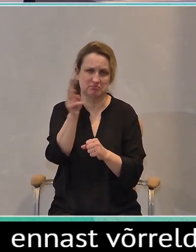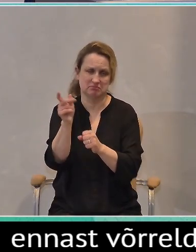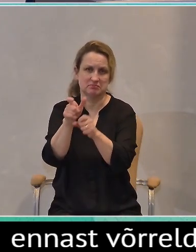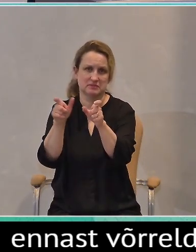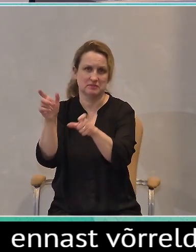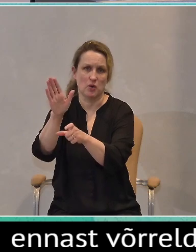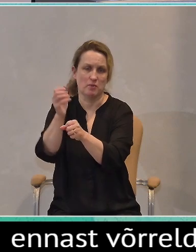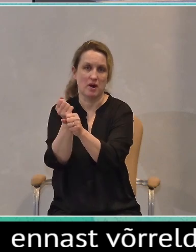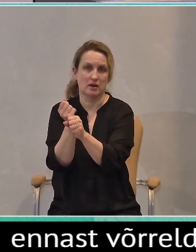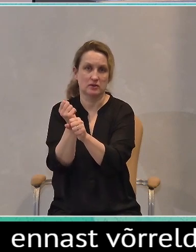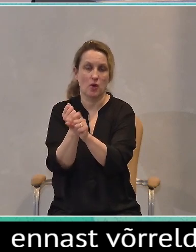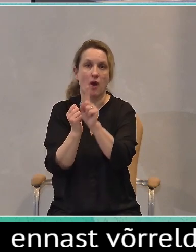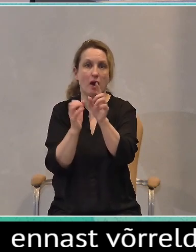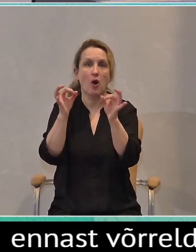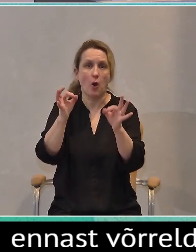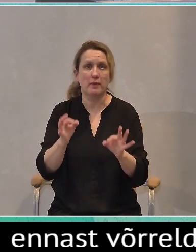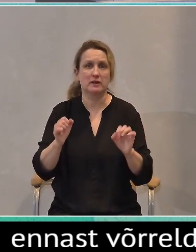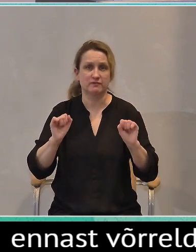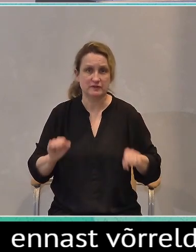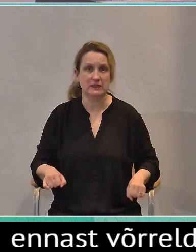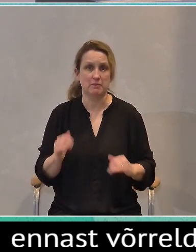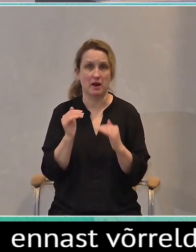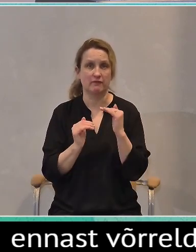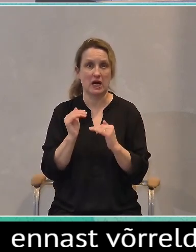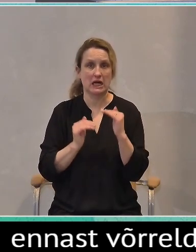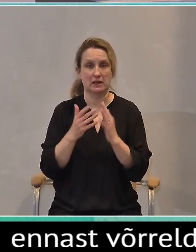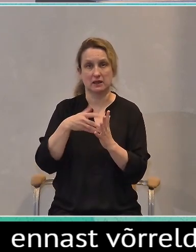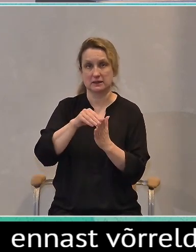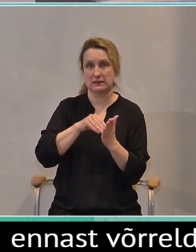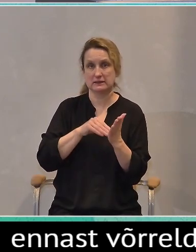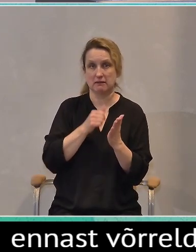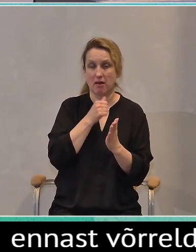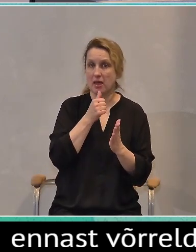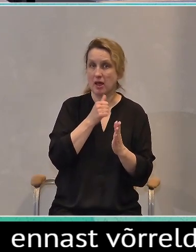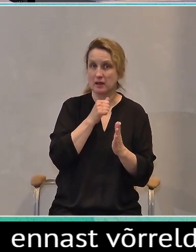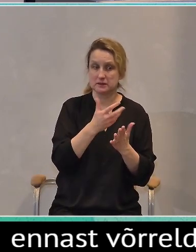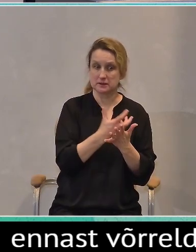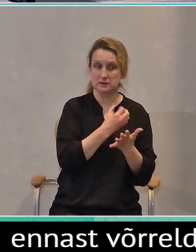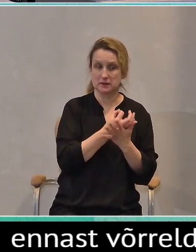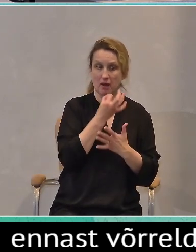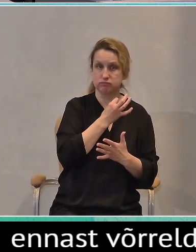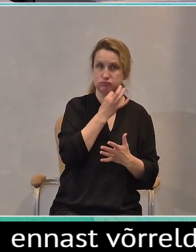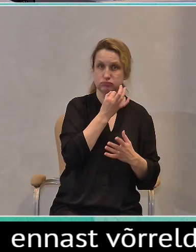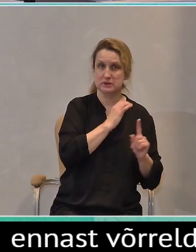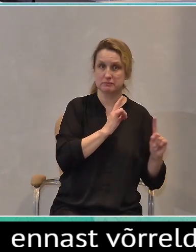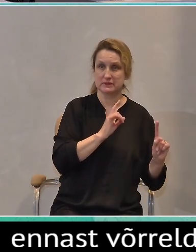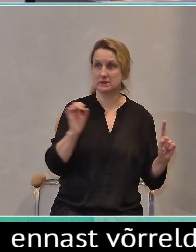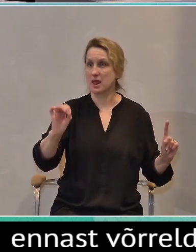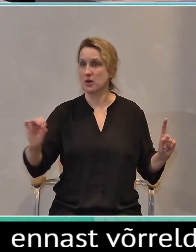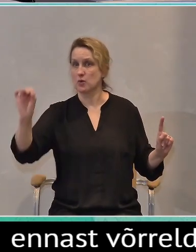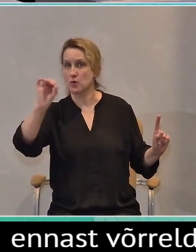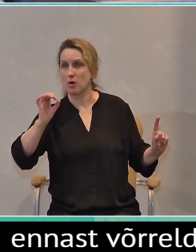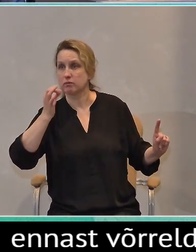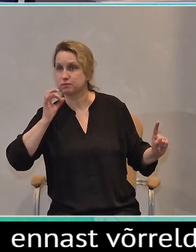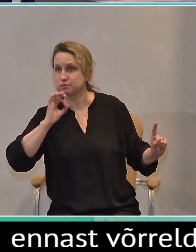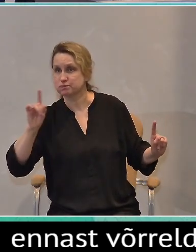drug availability is currently sufficient. The basis is statistics